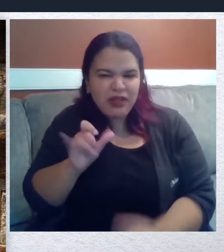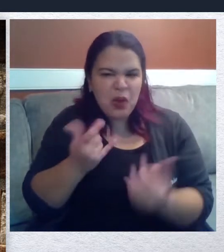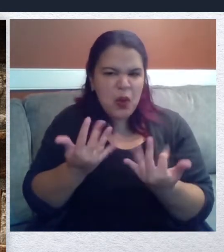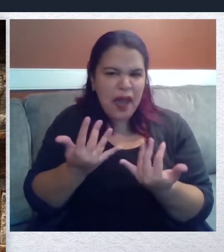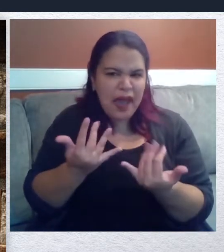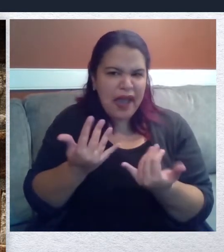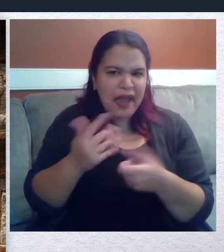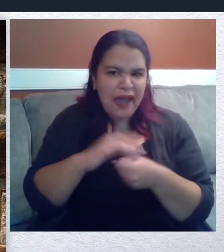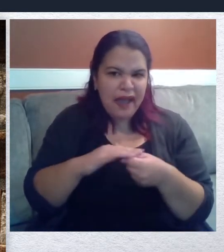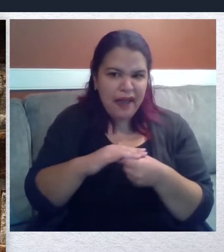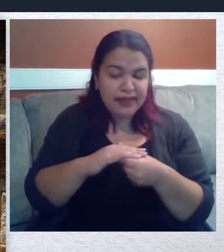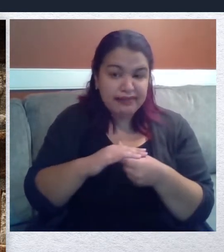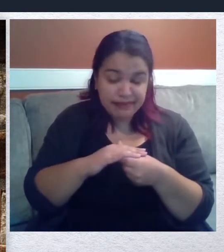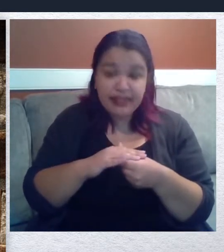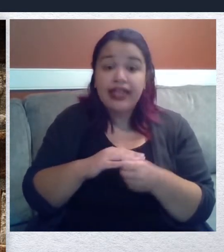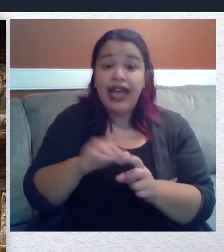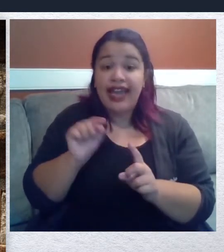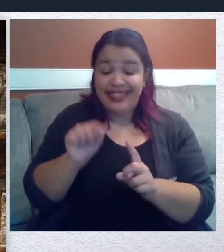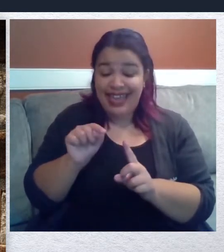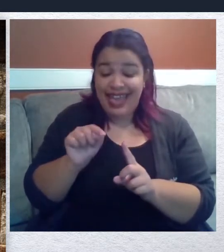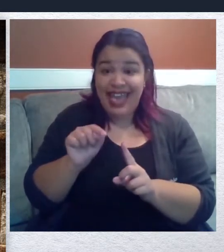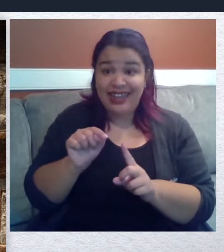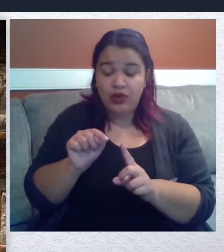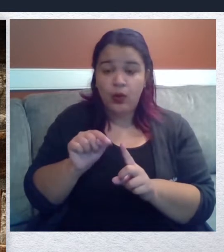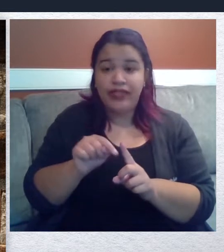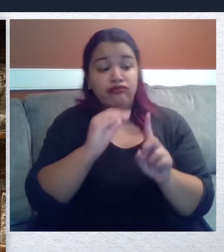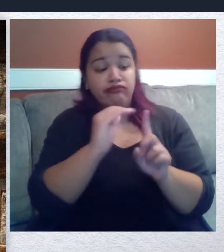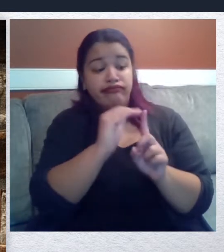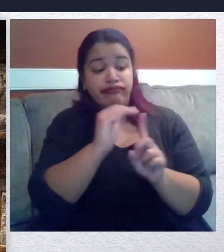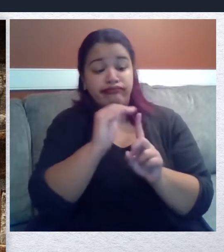and will admit you to the interview when they are ready.